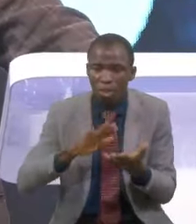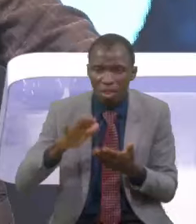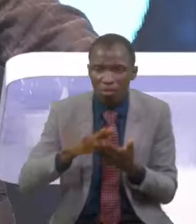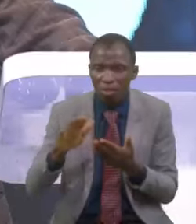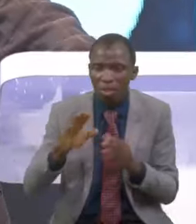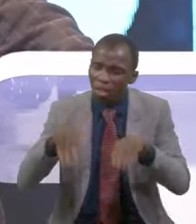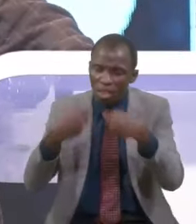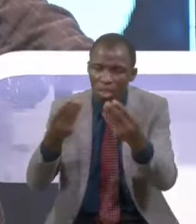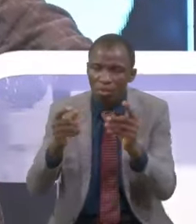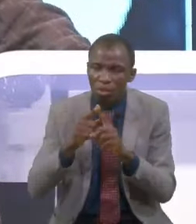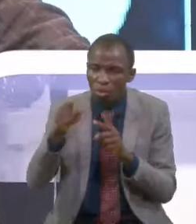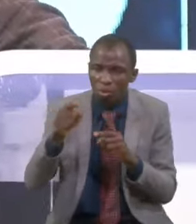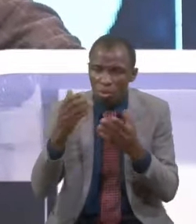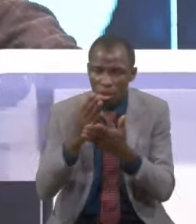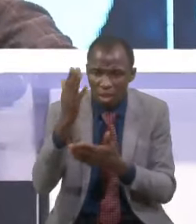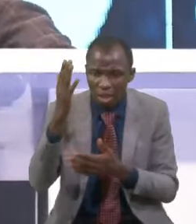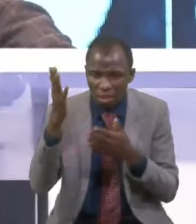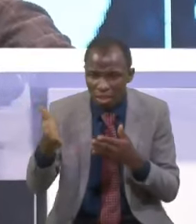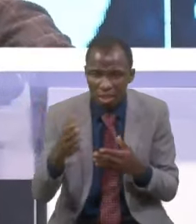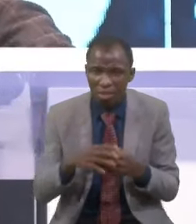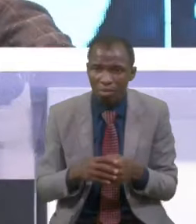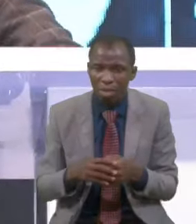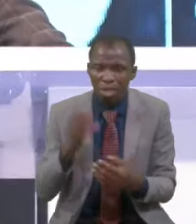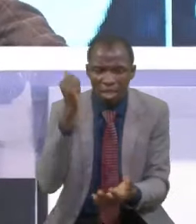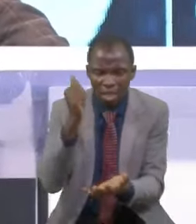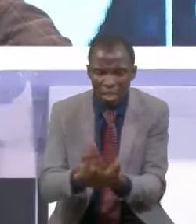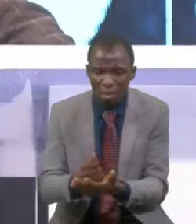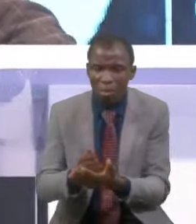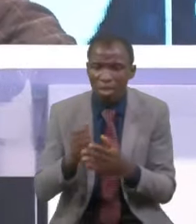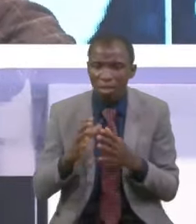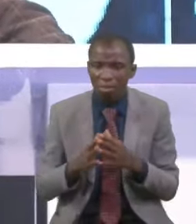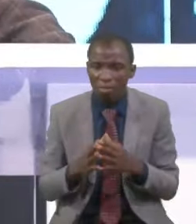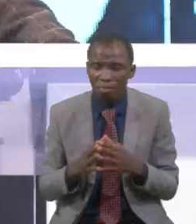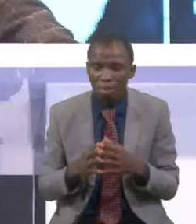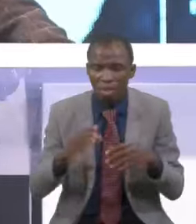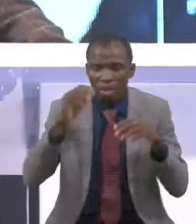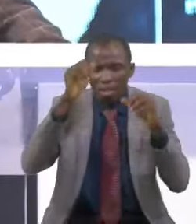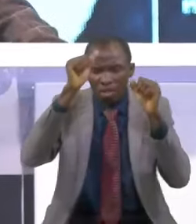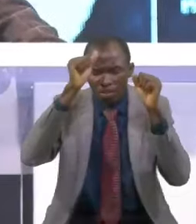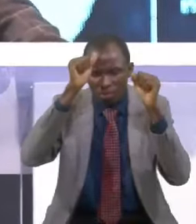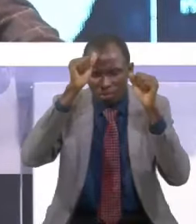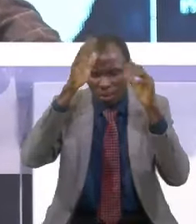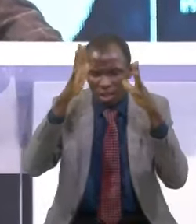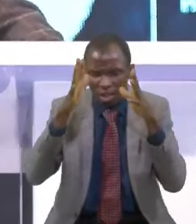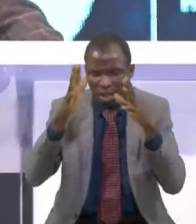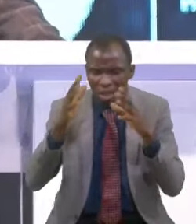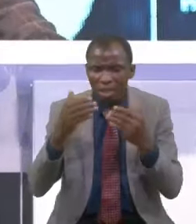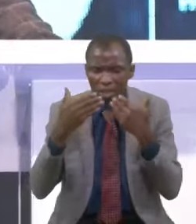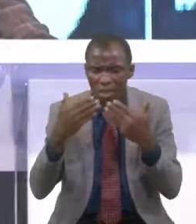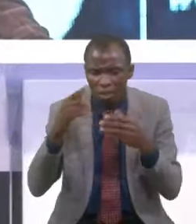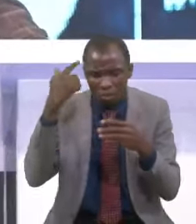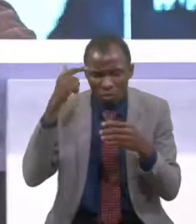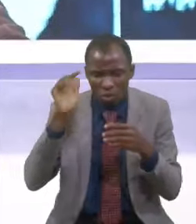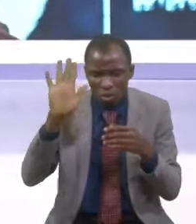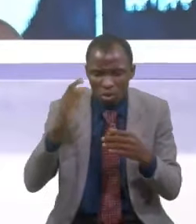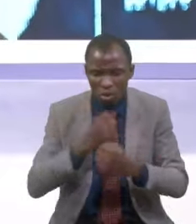there. Amen. Amen. Father, thank you for your love. Thank you